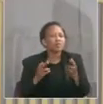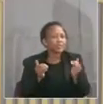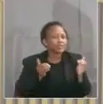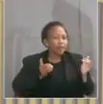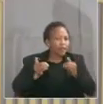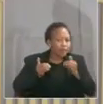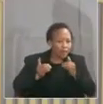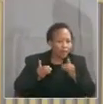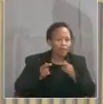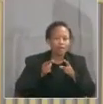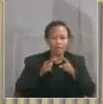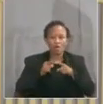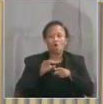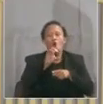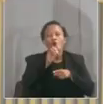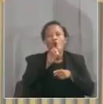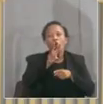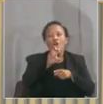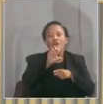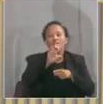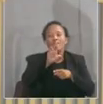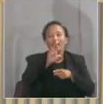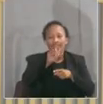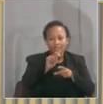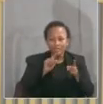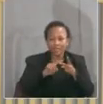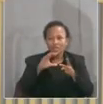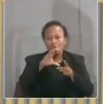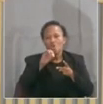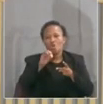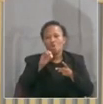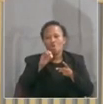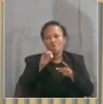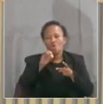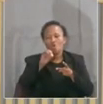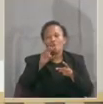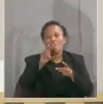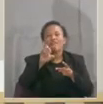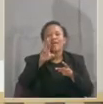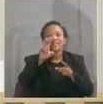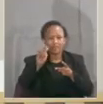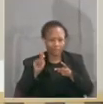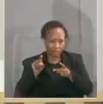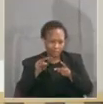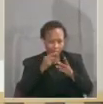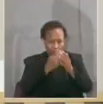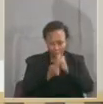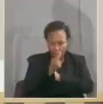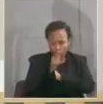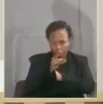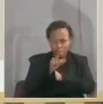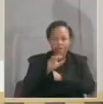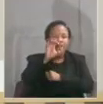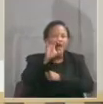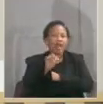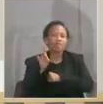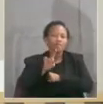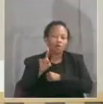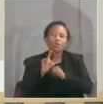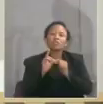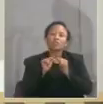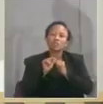both overt and covert, and also to liaise and coordinate with other foreign